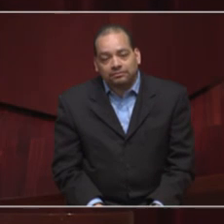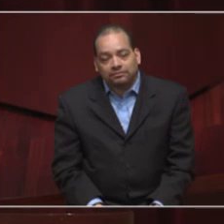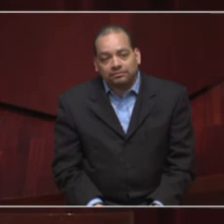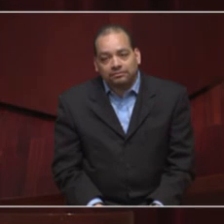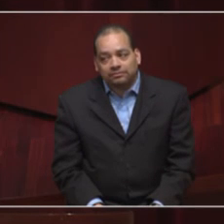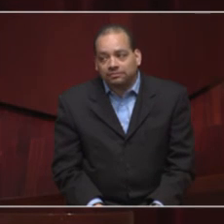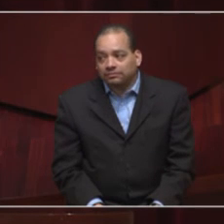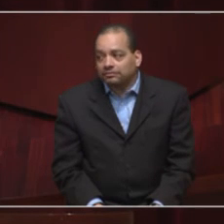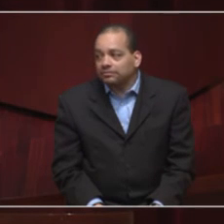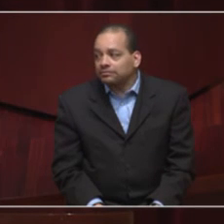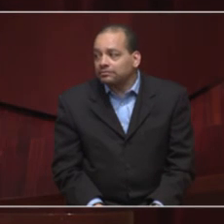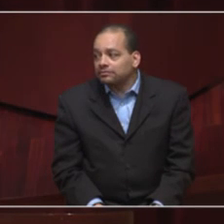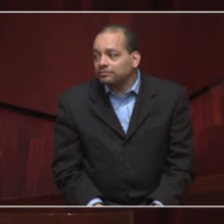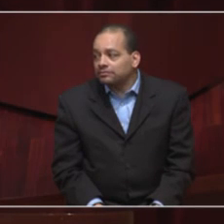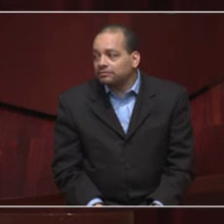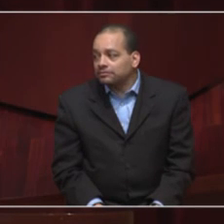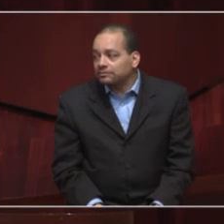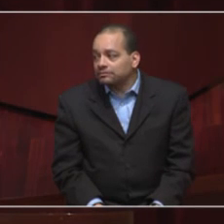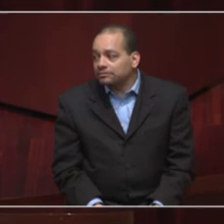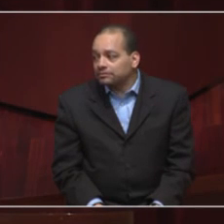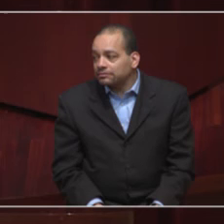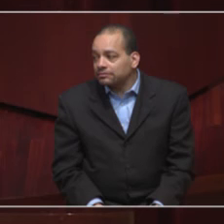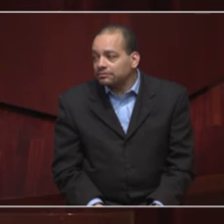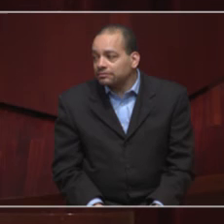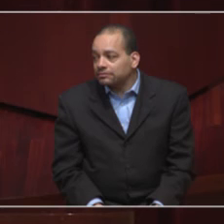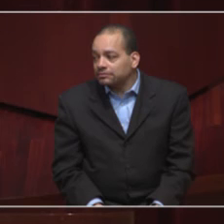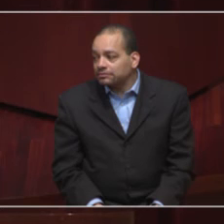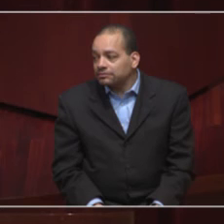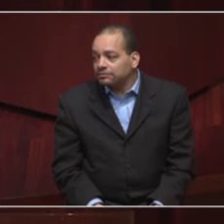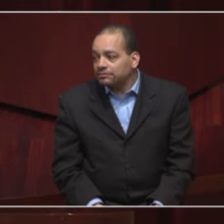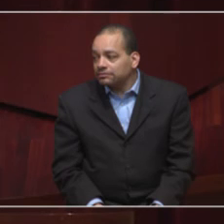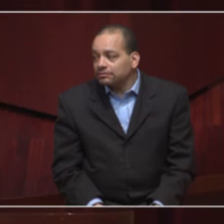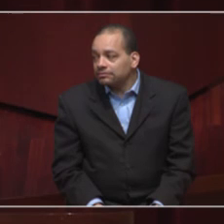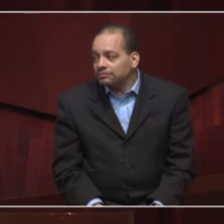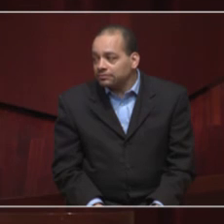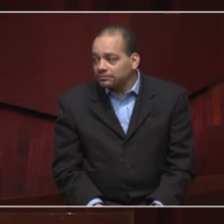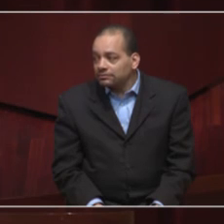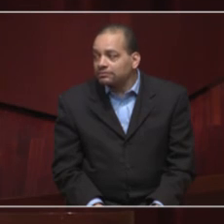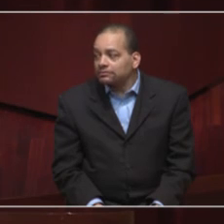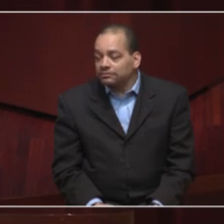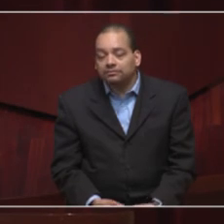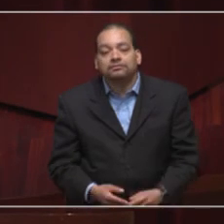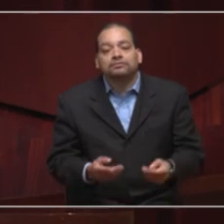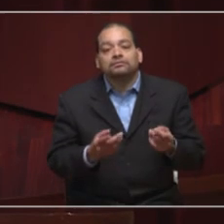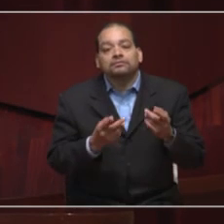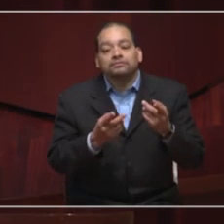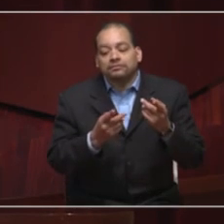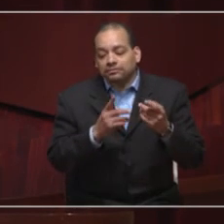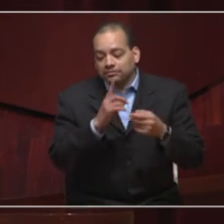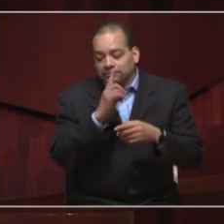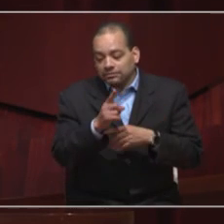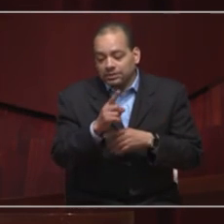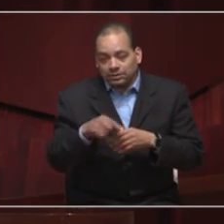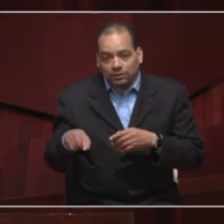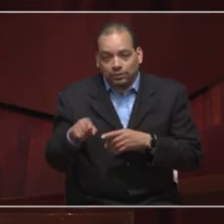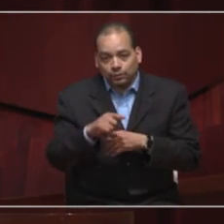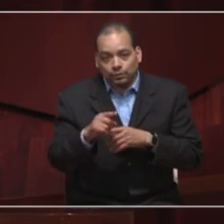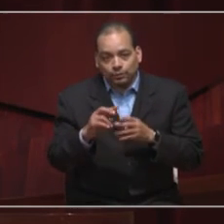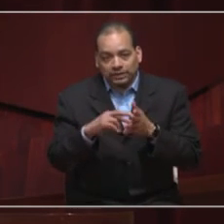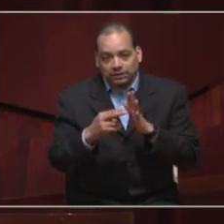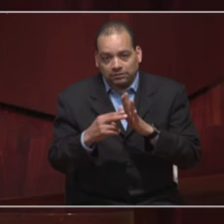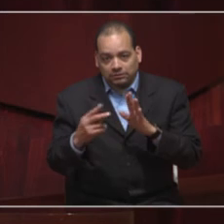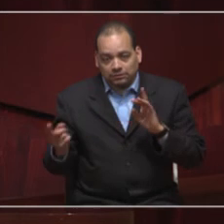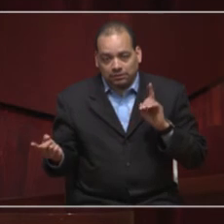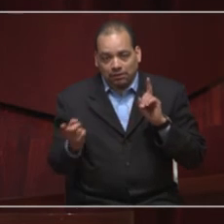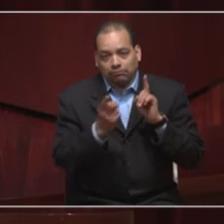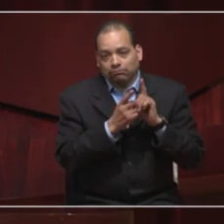else? Sir. Yes, quick question. So we have to actually come to you. That,